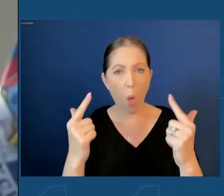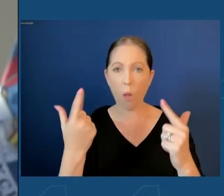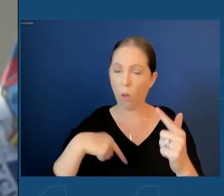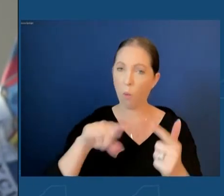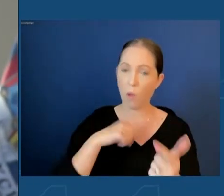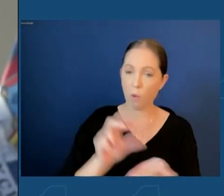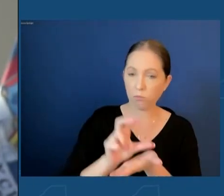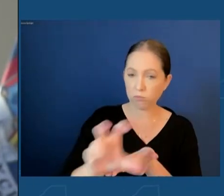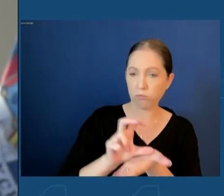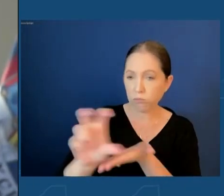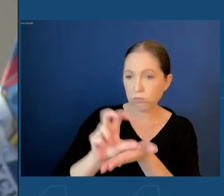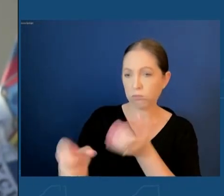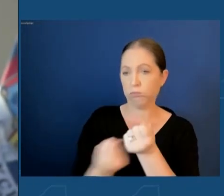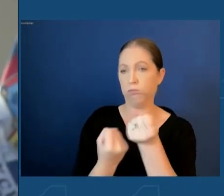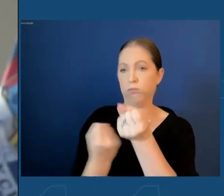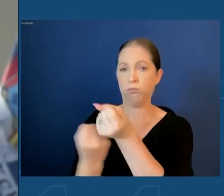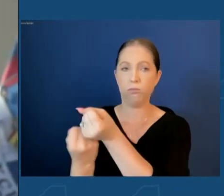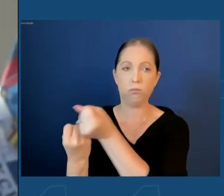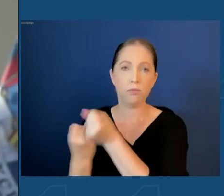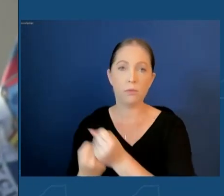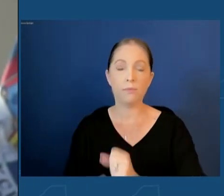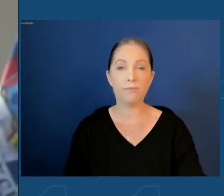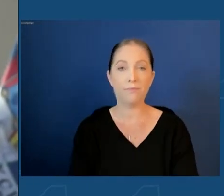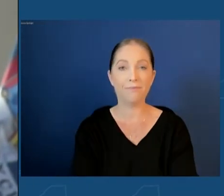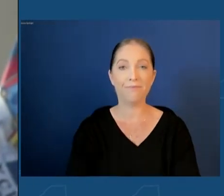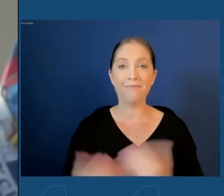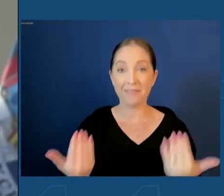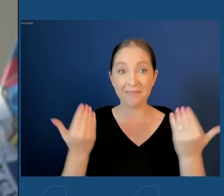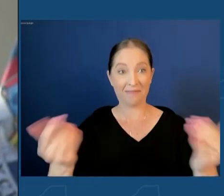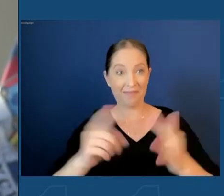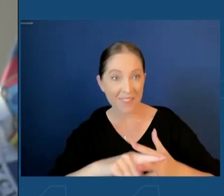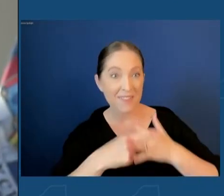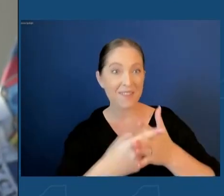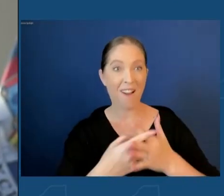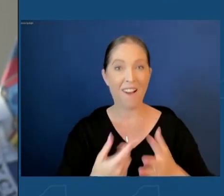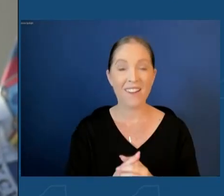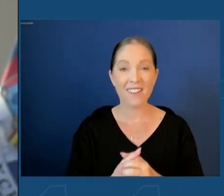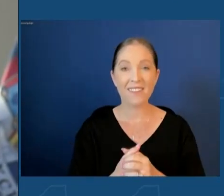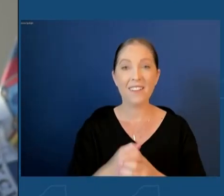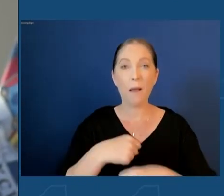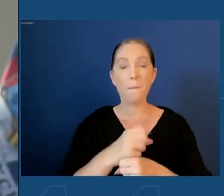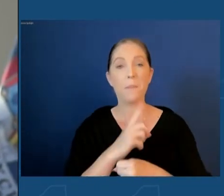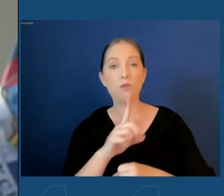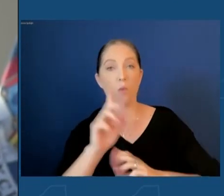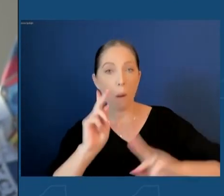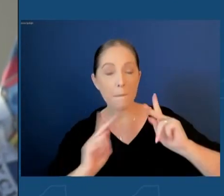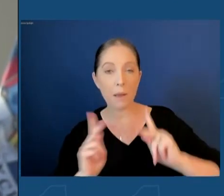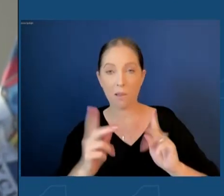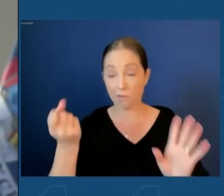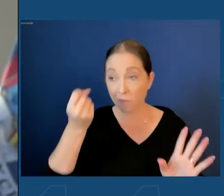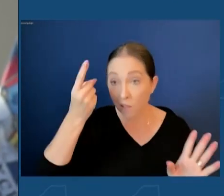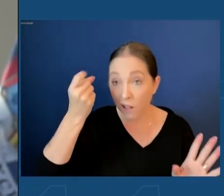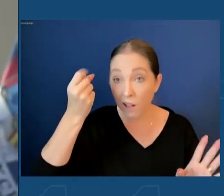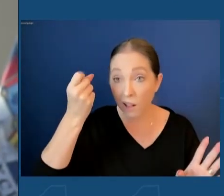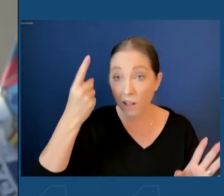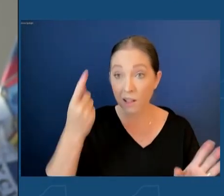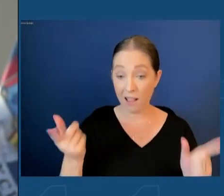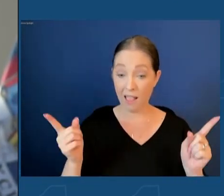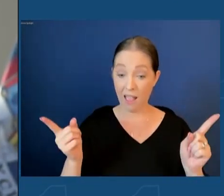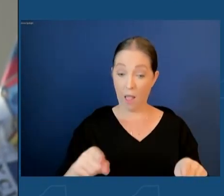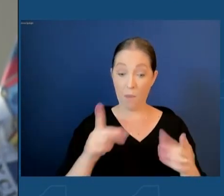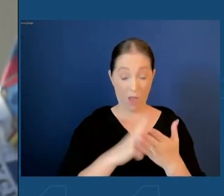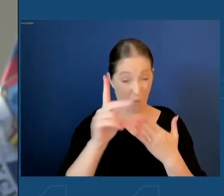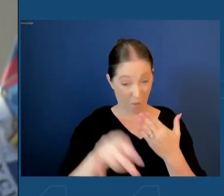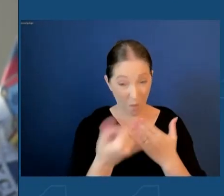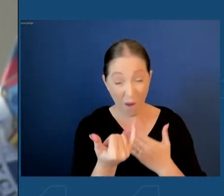projects. So let's get started. Let's make sure that people understand that when you do a project like this, when you